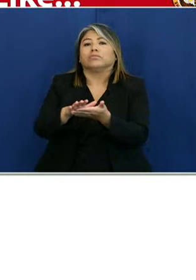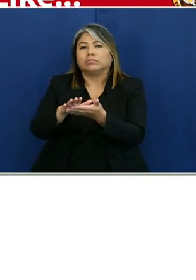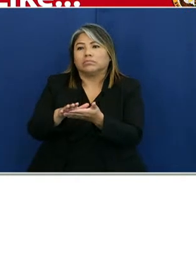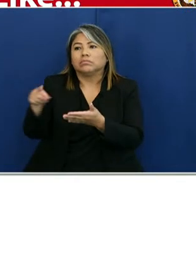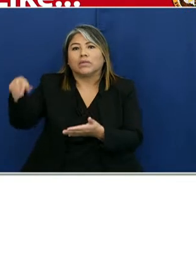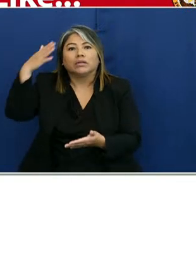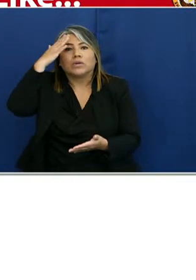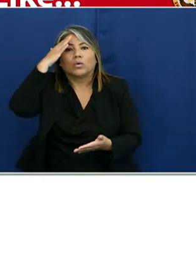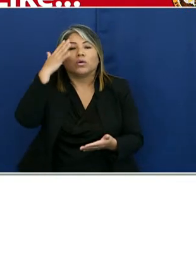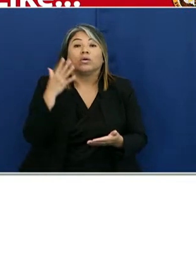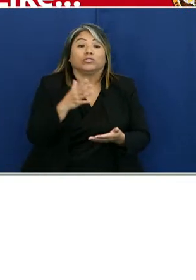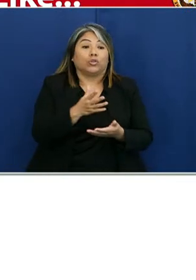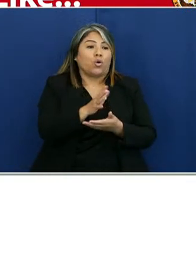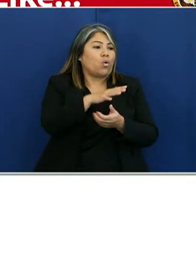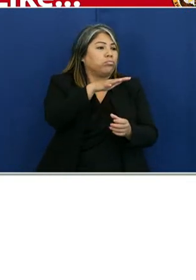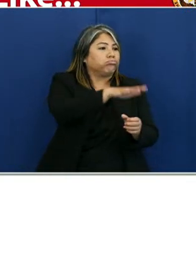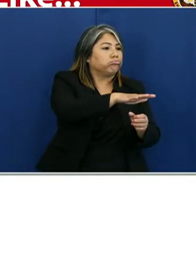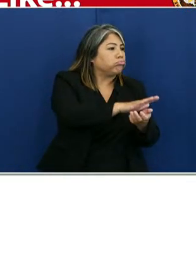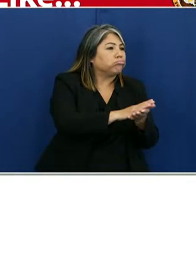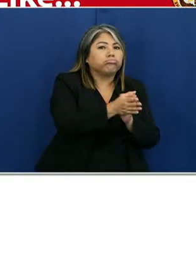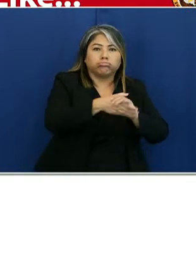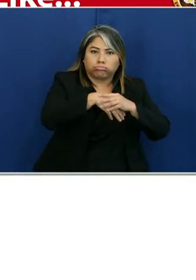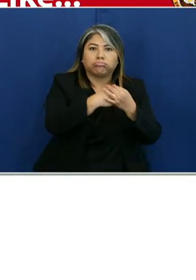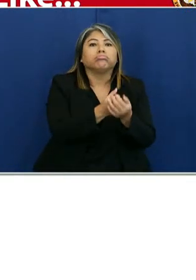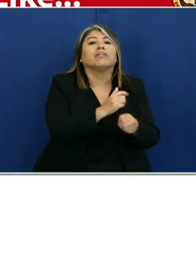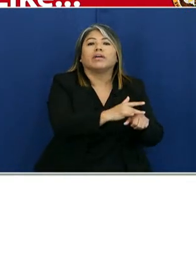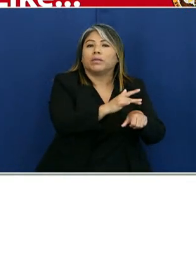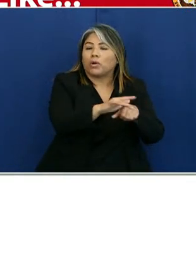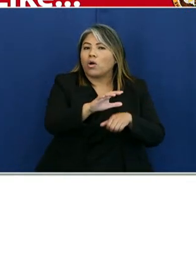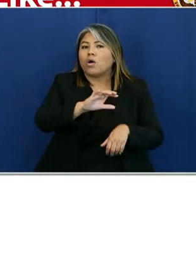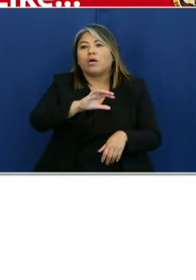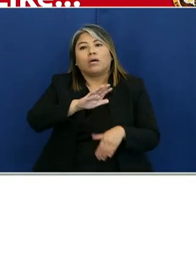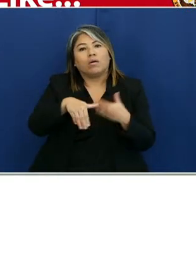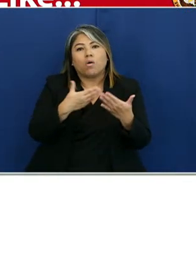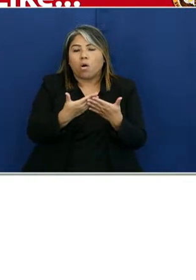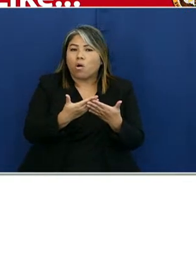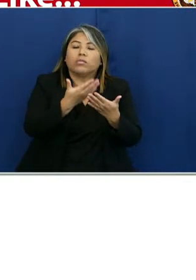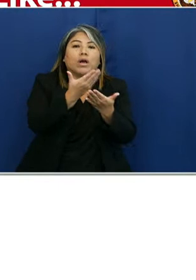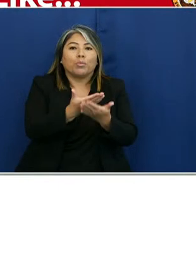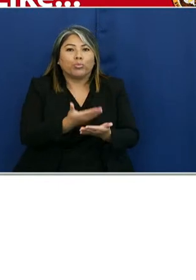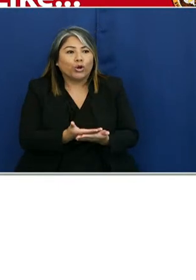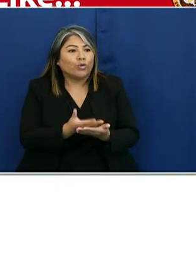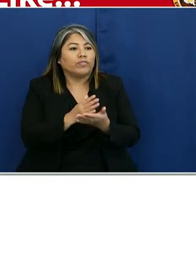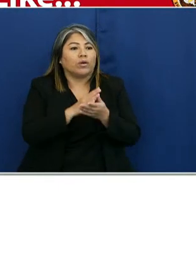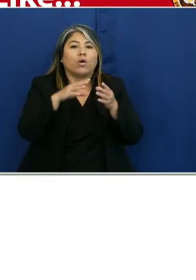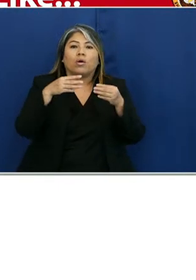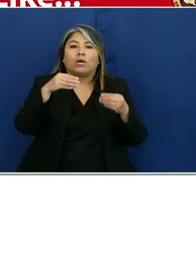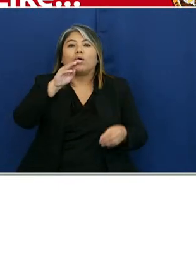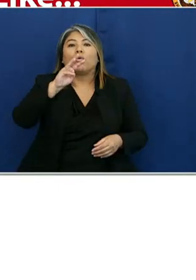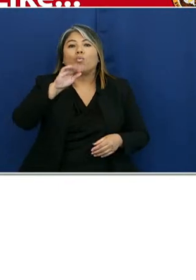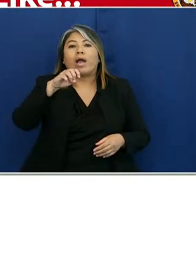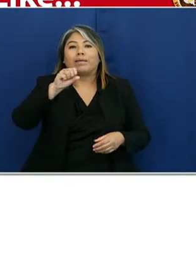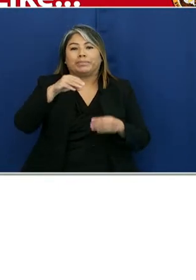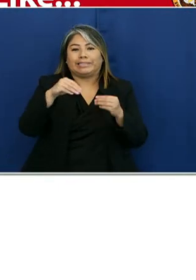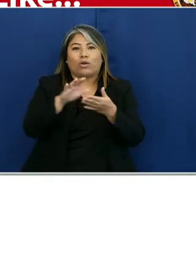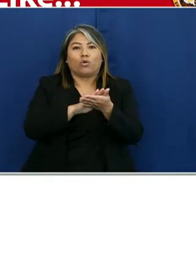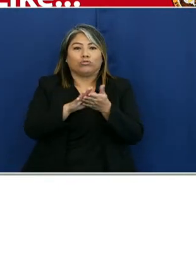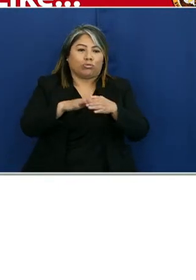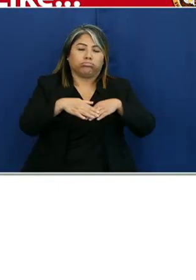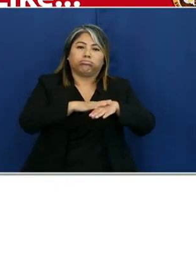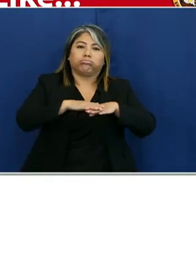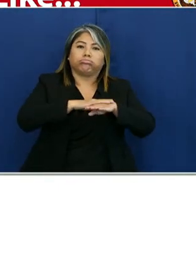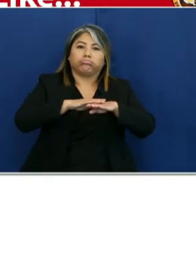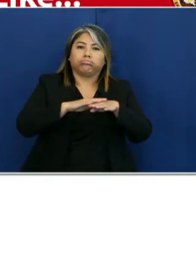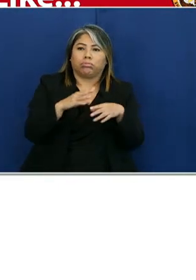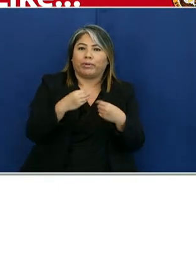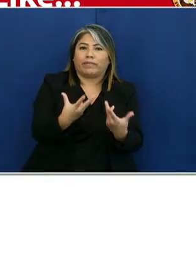Certainly, hand sanitizers will be available, and also all approved hand sanitizing wipes will also be provided